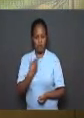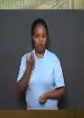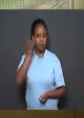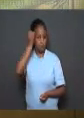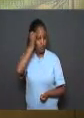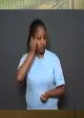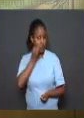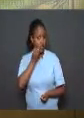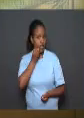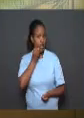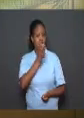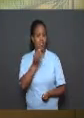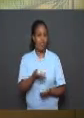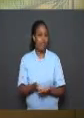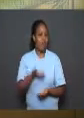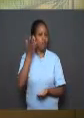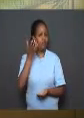sex, and property.